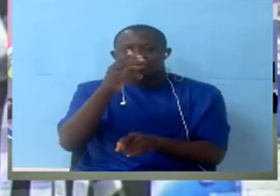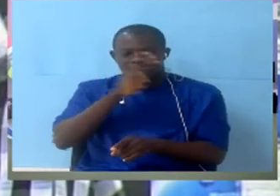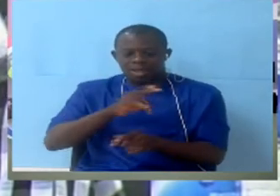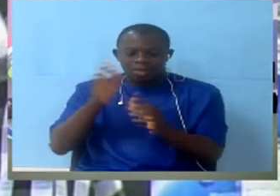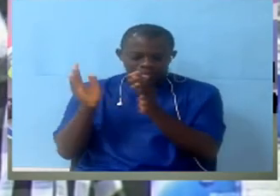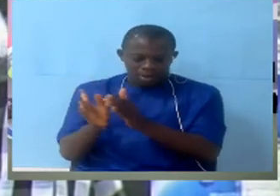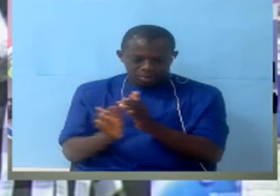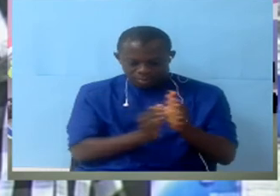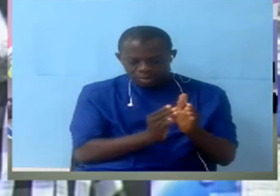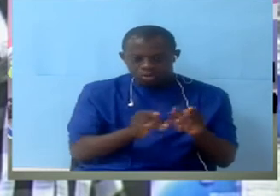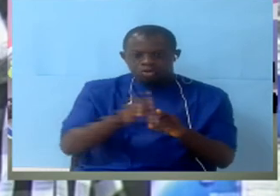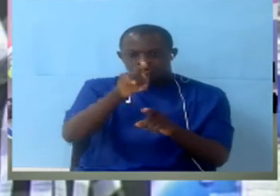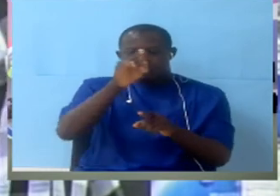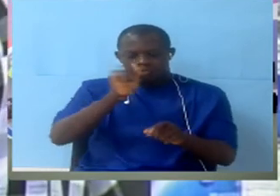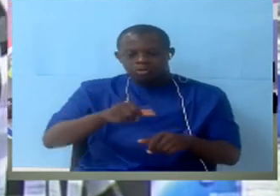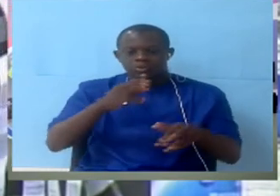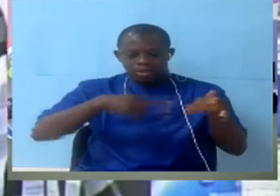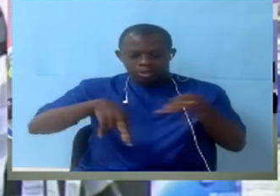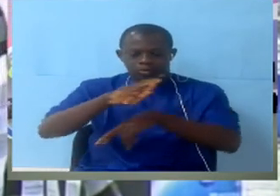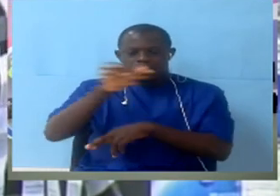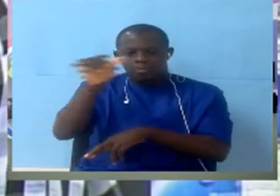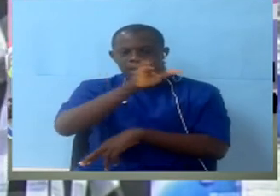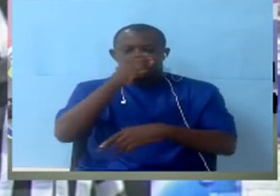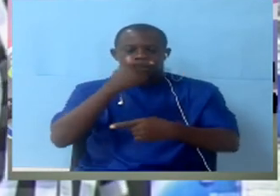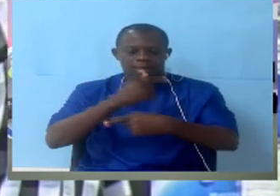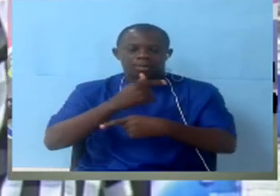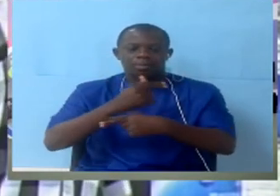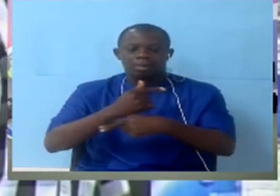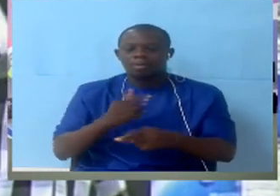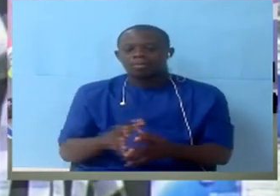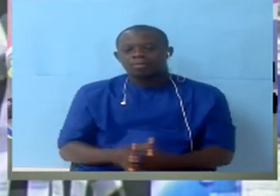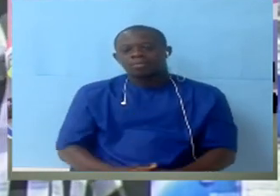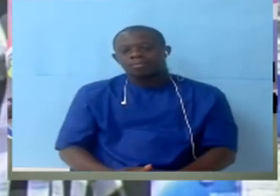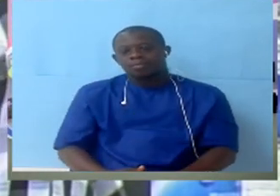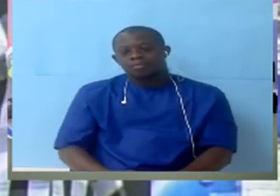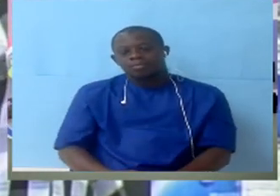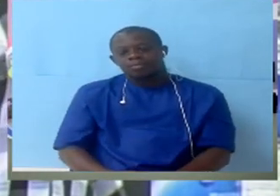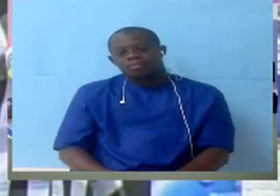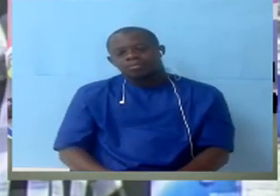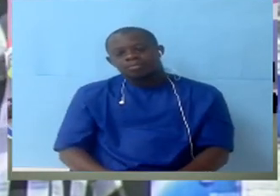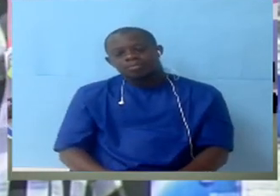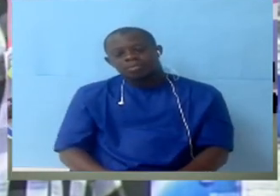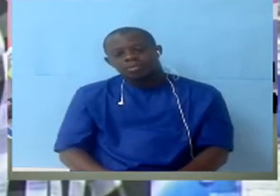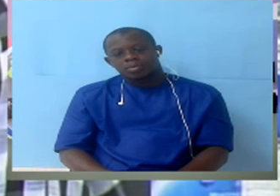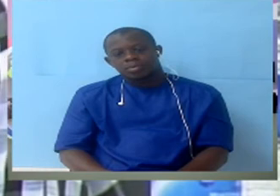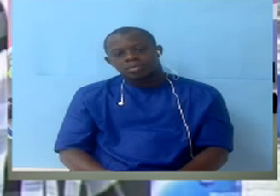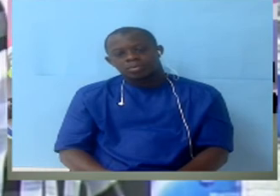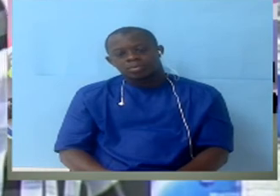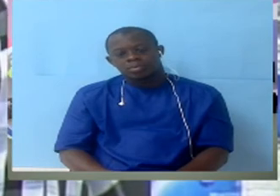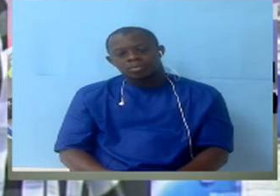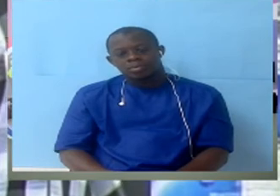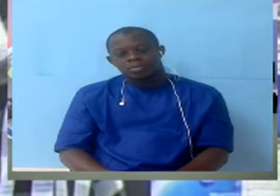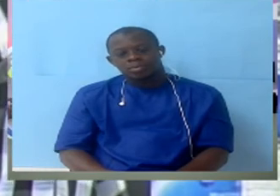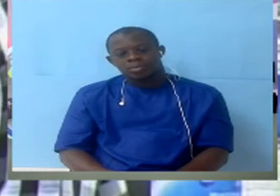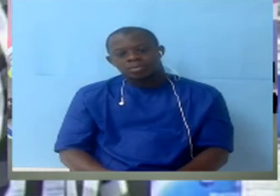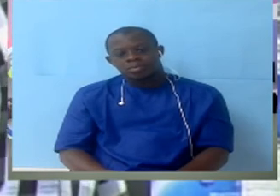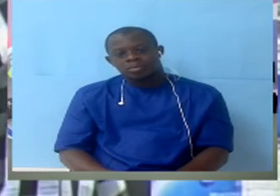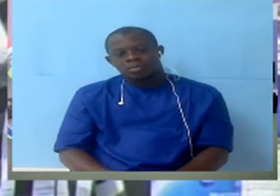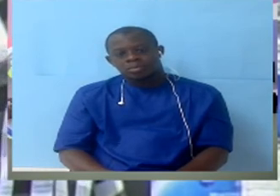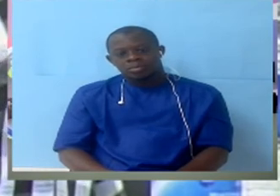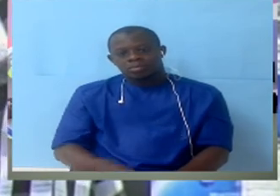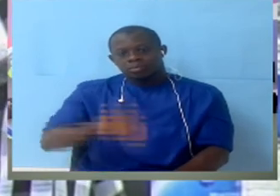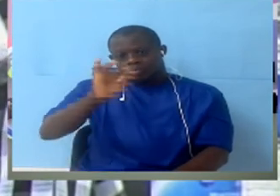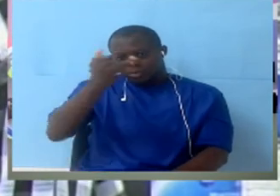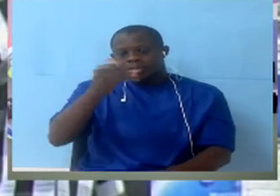to return. Narana fero soto e puru e kolanino e kabula mirankilim puru yemuruna. Ha, nara fero ke puru kaje ko ngana